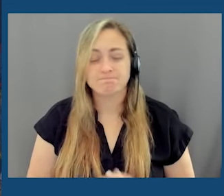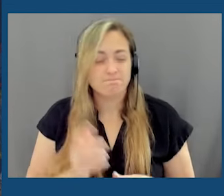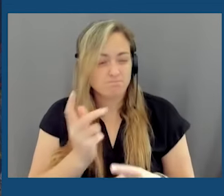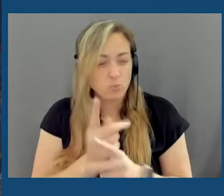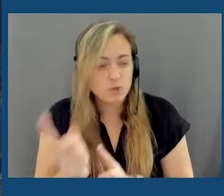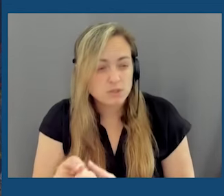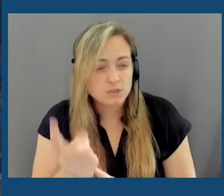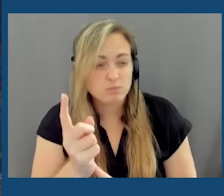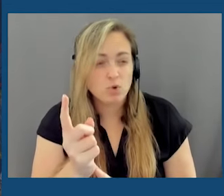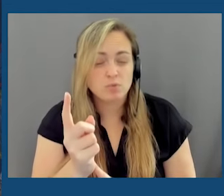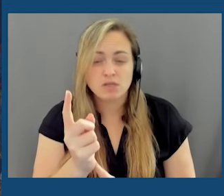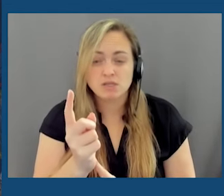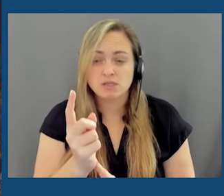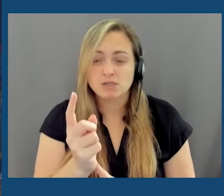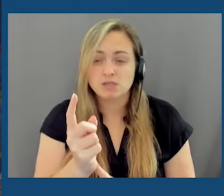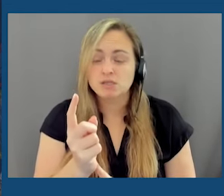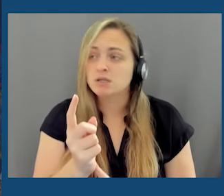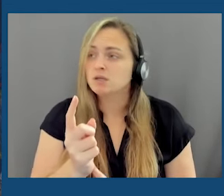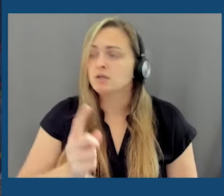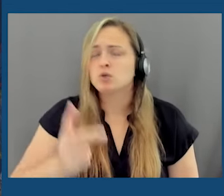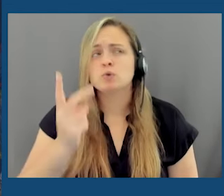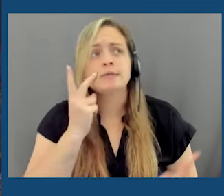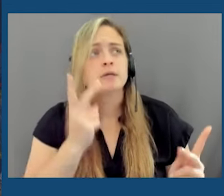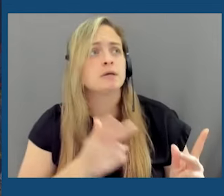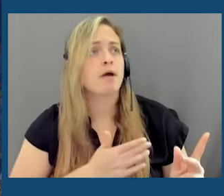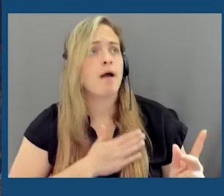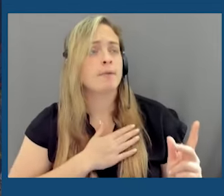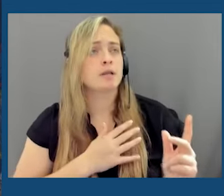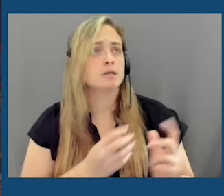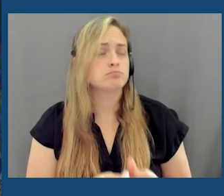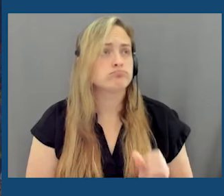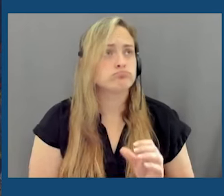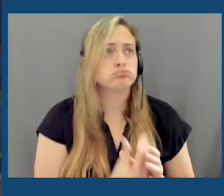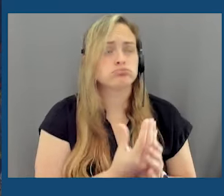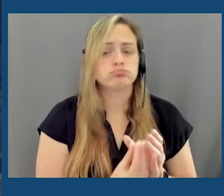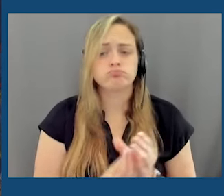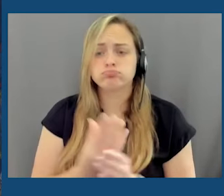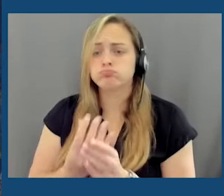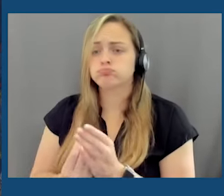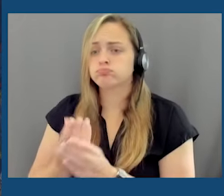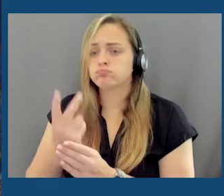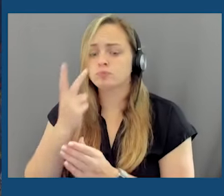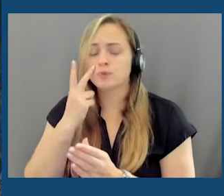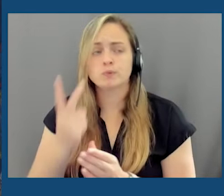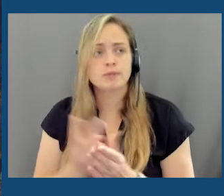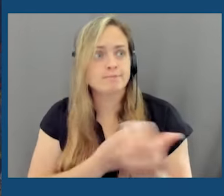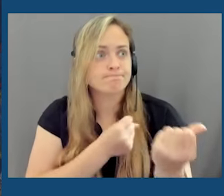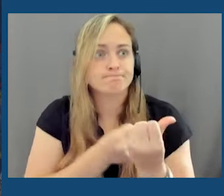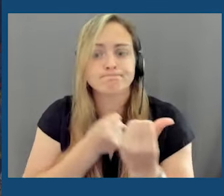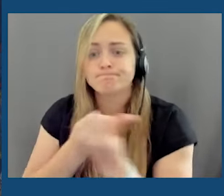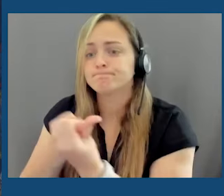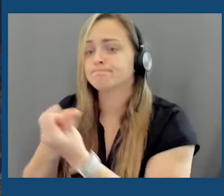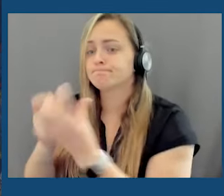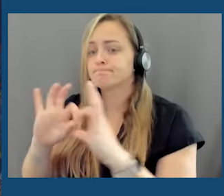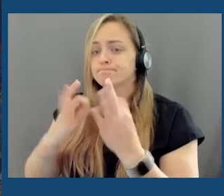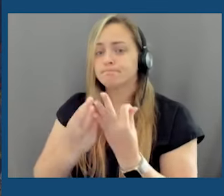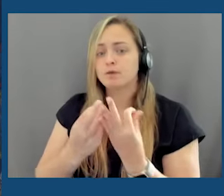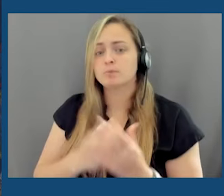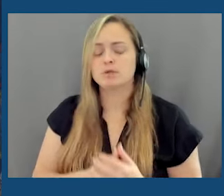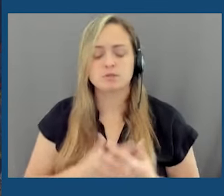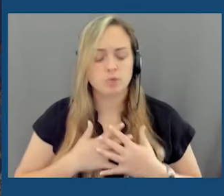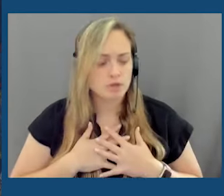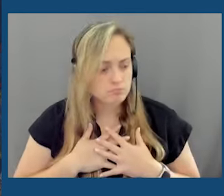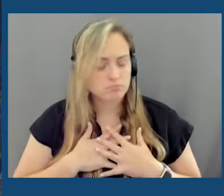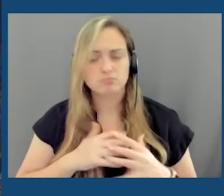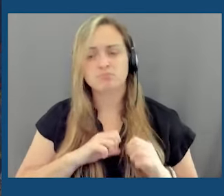rays of light shined through. Our community rallied to the support of the families. We mourned with them as